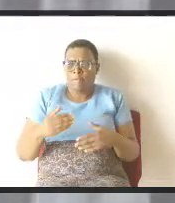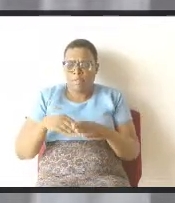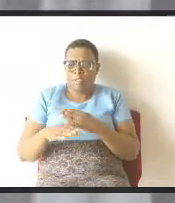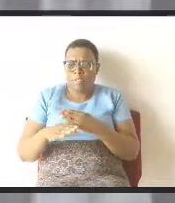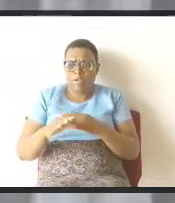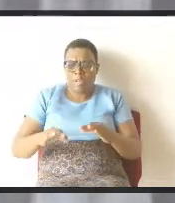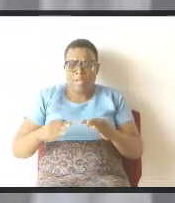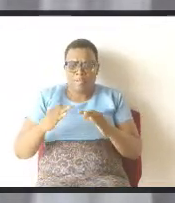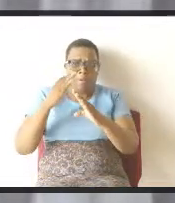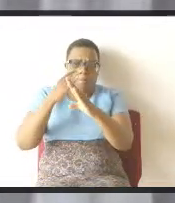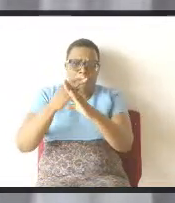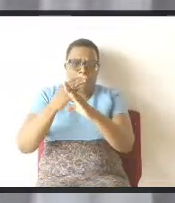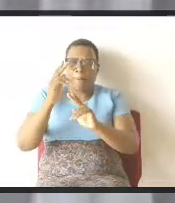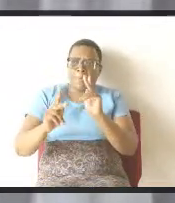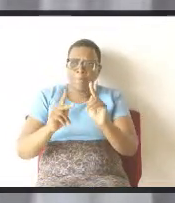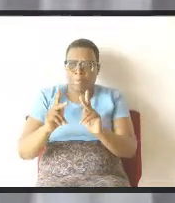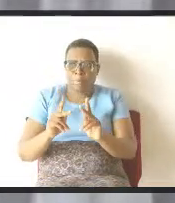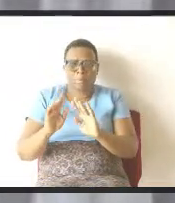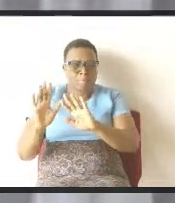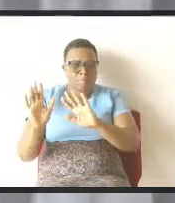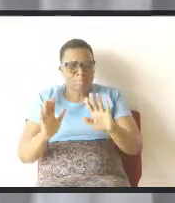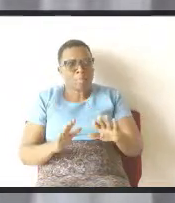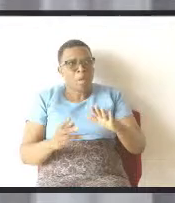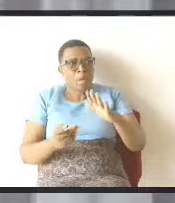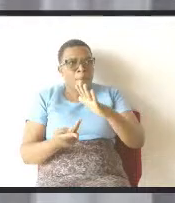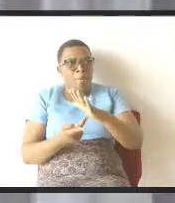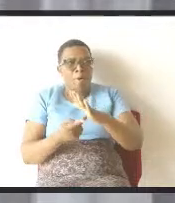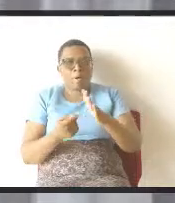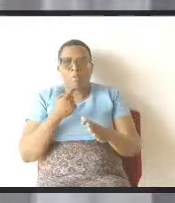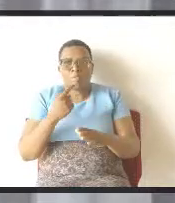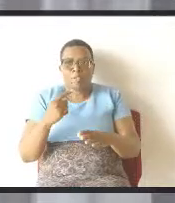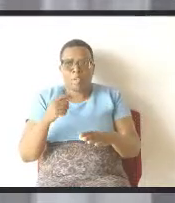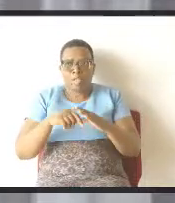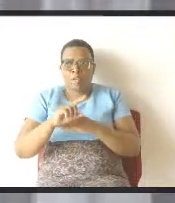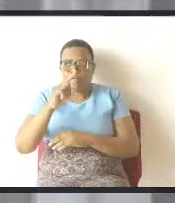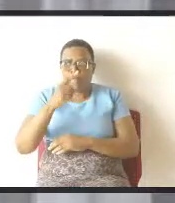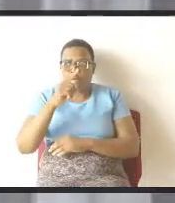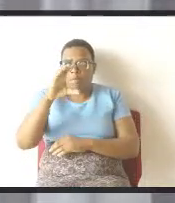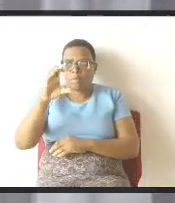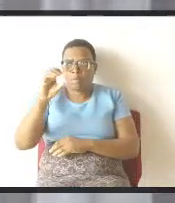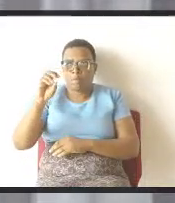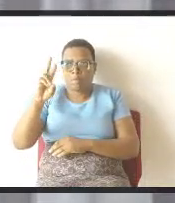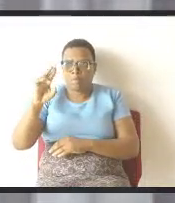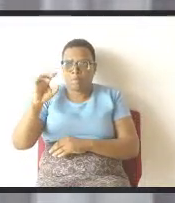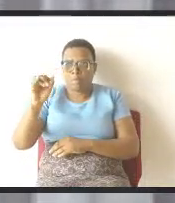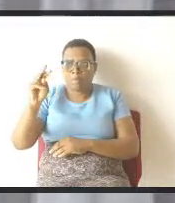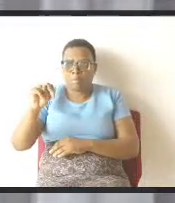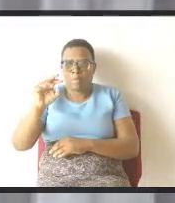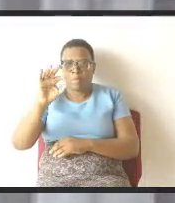When Paul declared in 1 Corinthians 9 and verse 24,